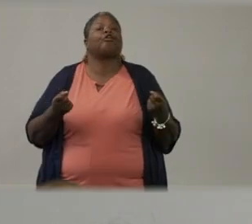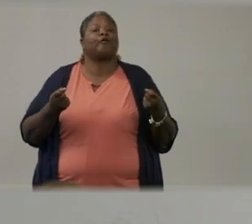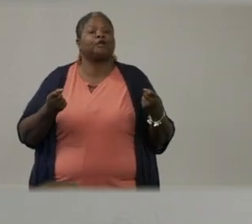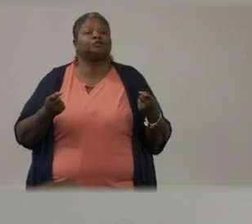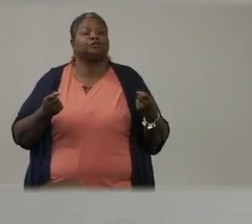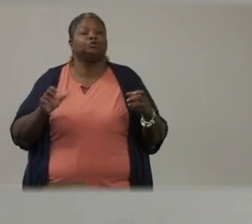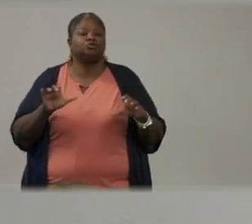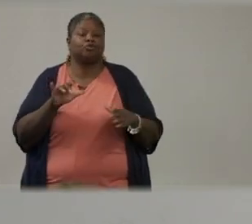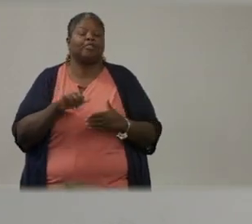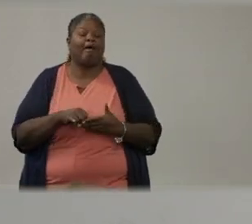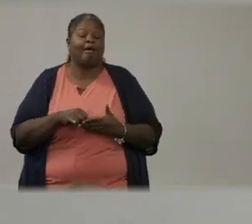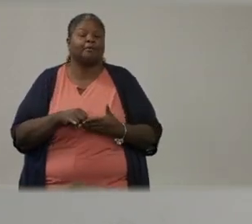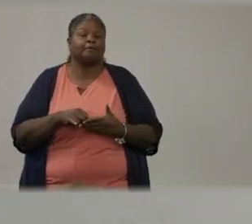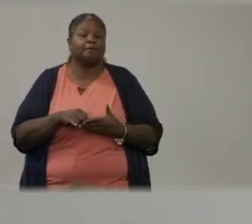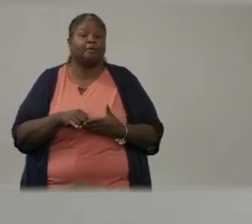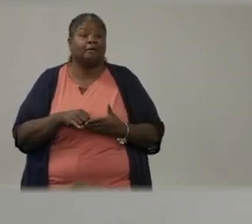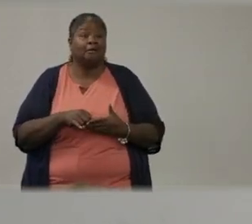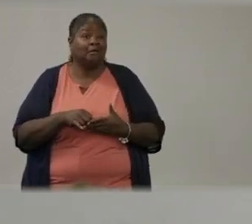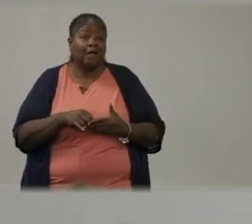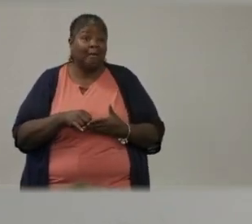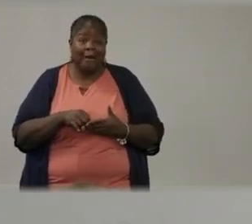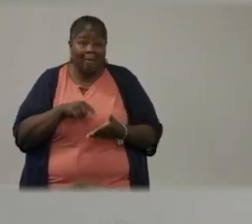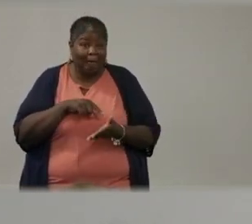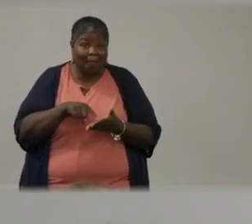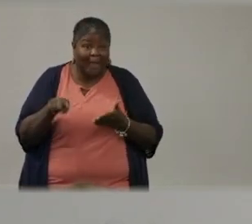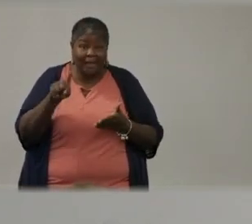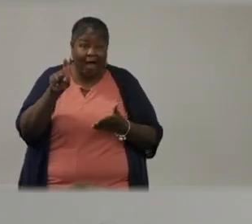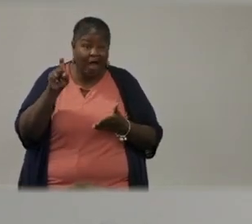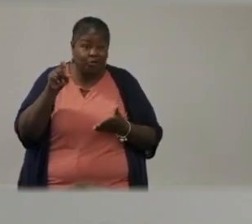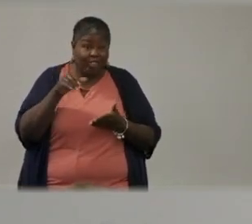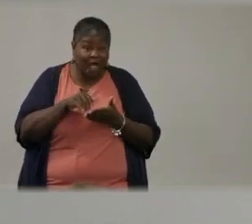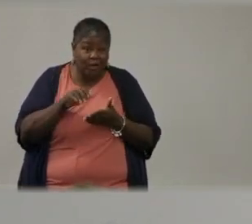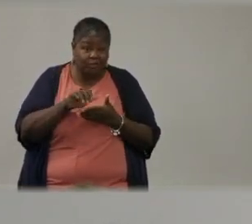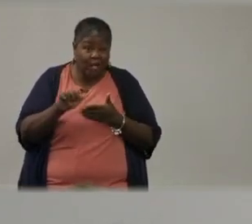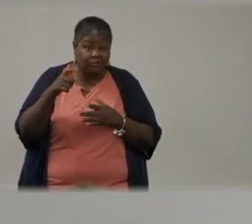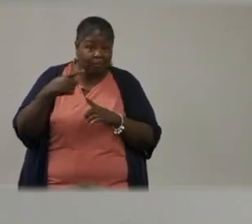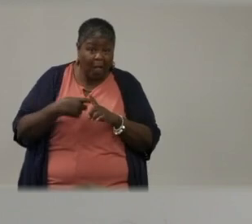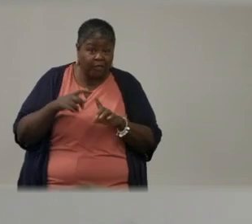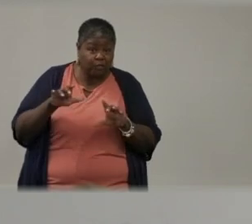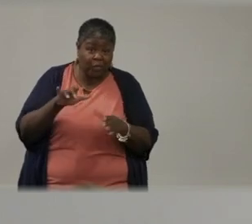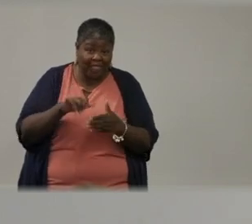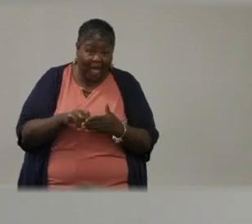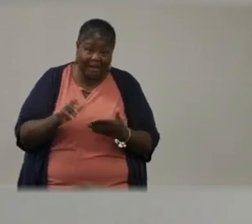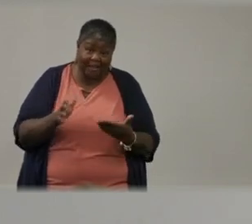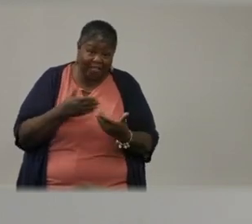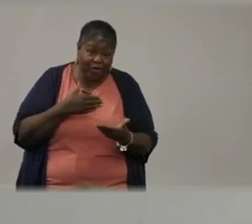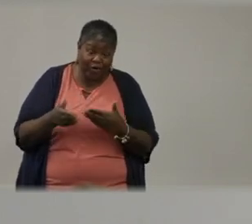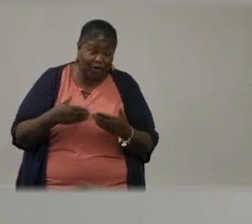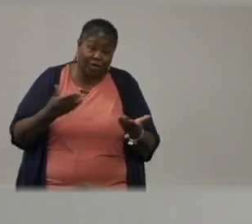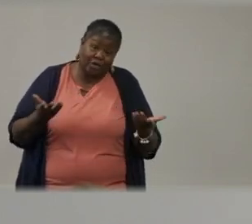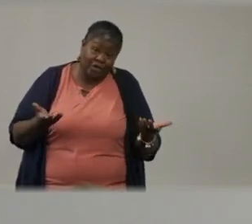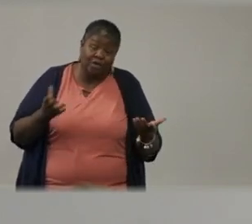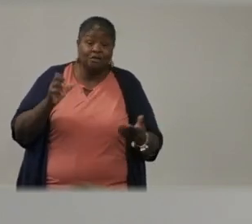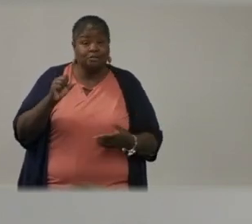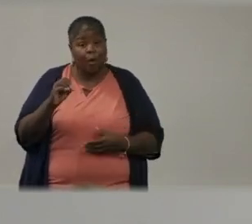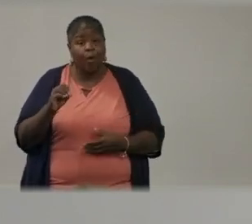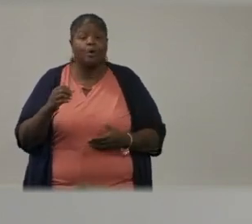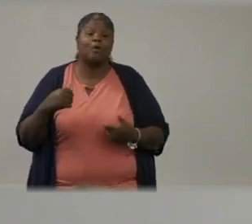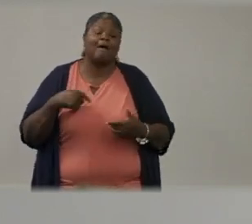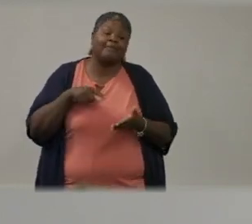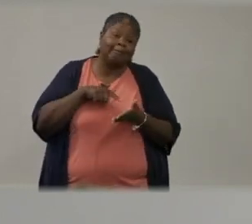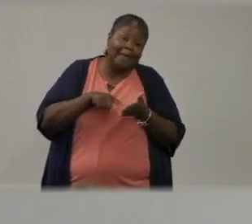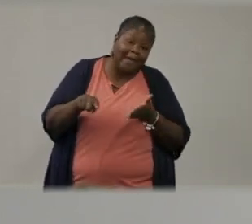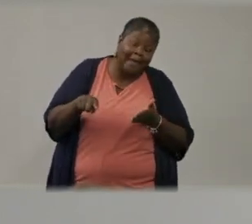that. And it's not like I'm paying them $100,000 a month to do it. So, you have the